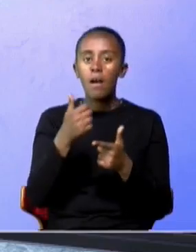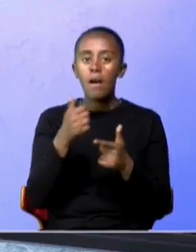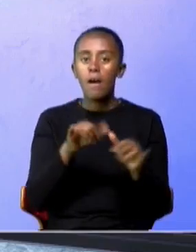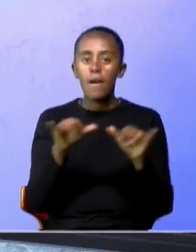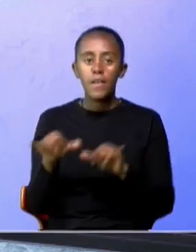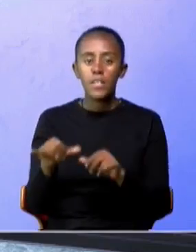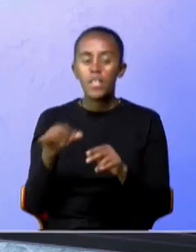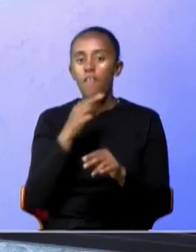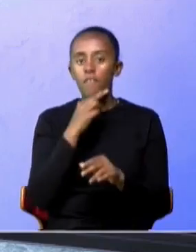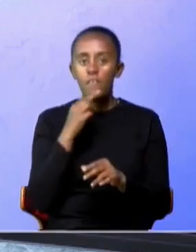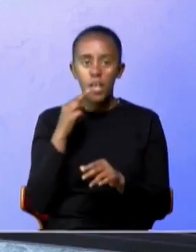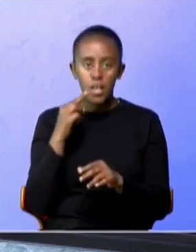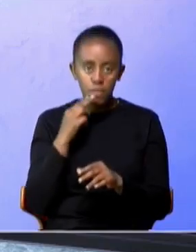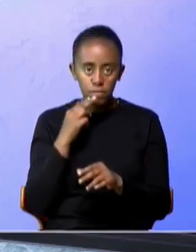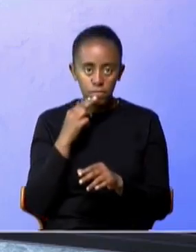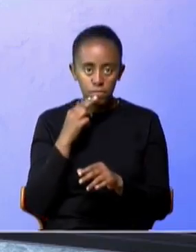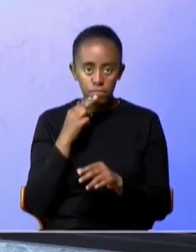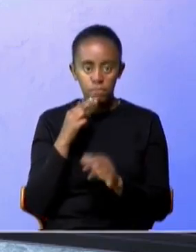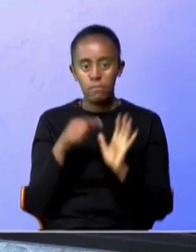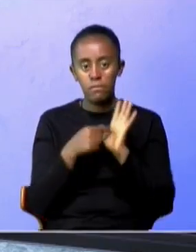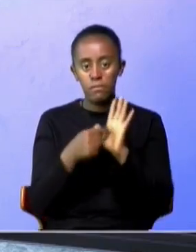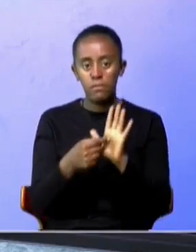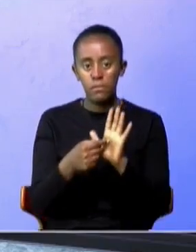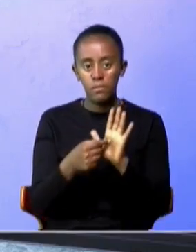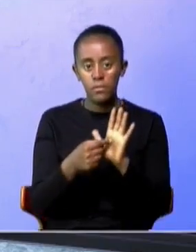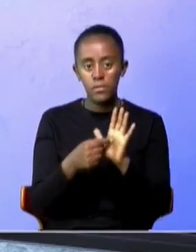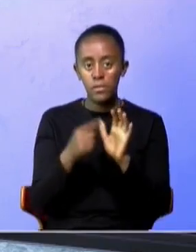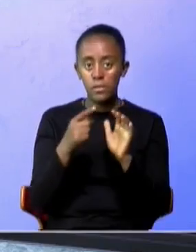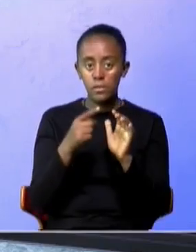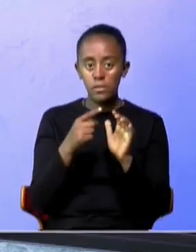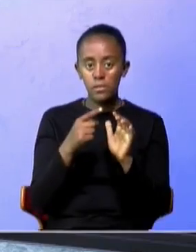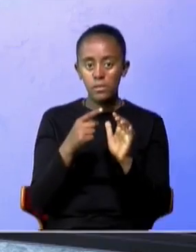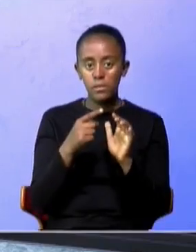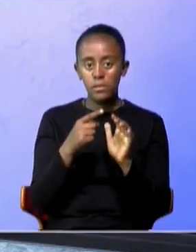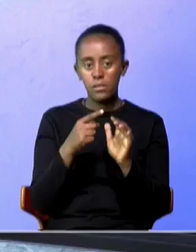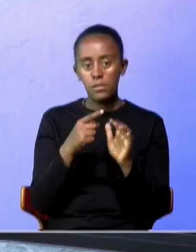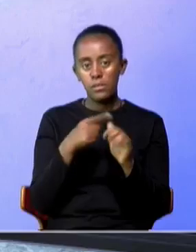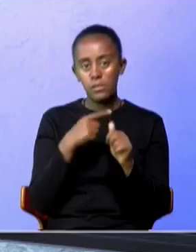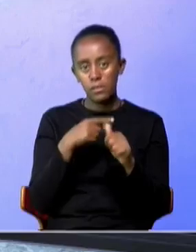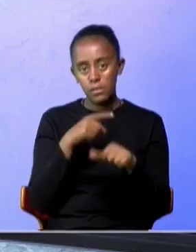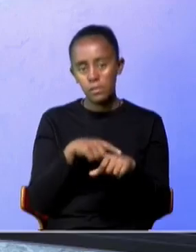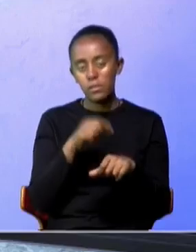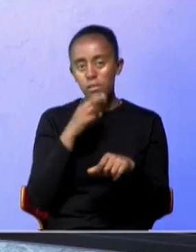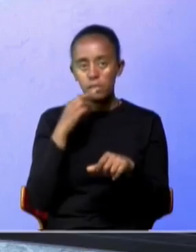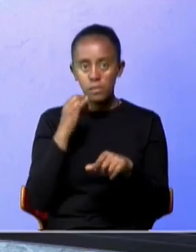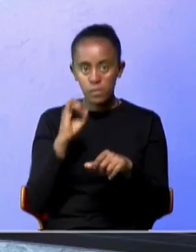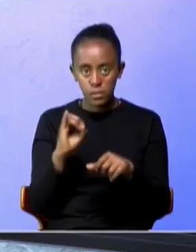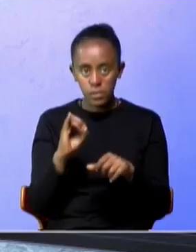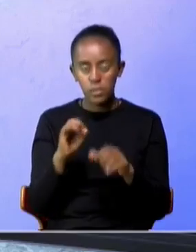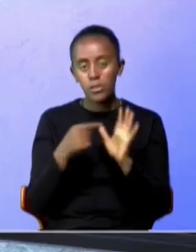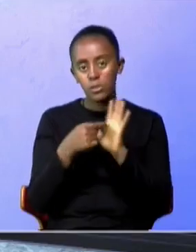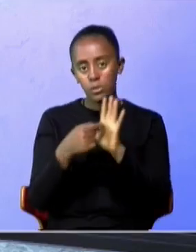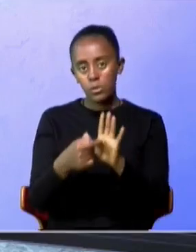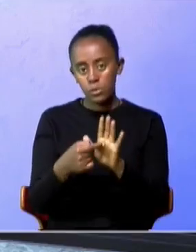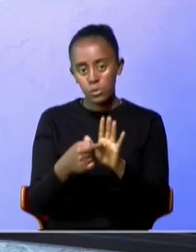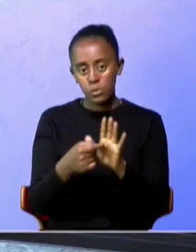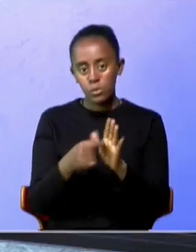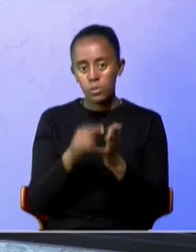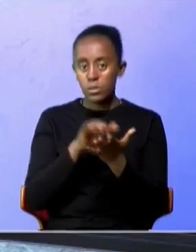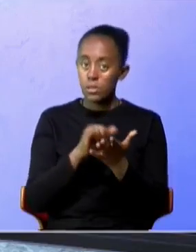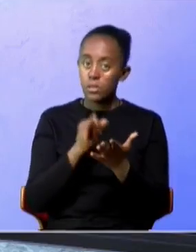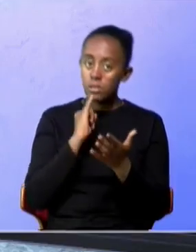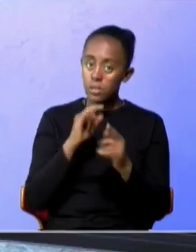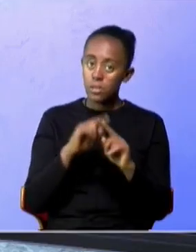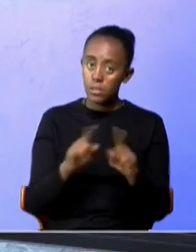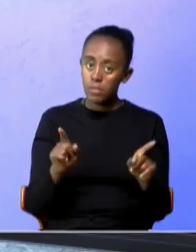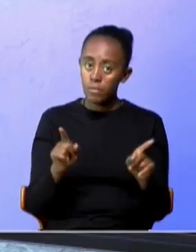A verb, to show a verb. But in the first case, we use it as a gerund and to show a noun. So that is the